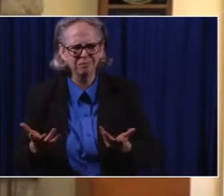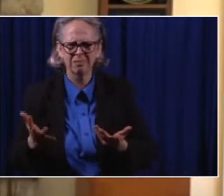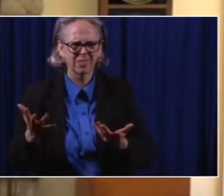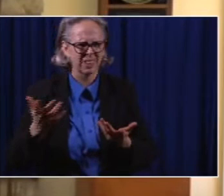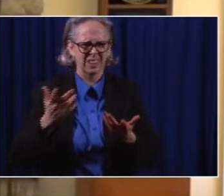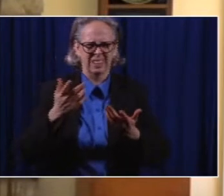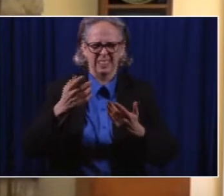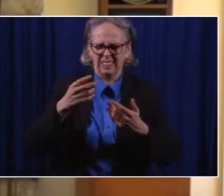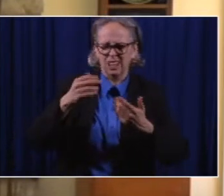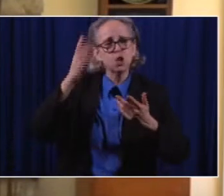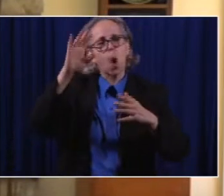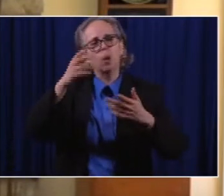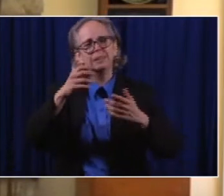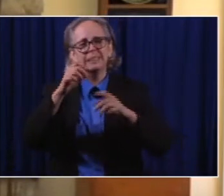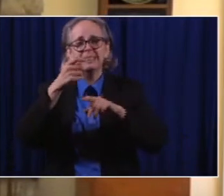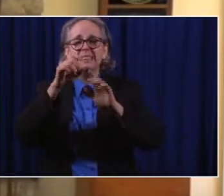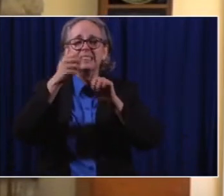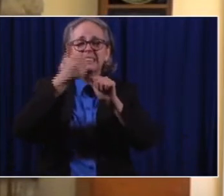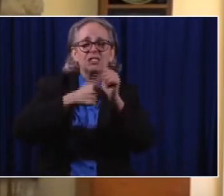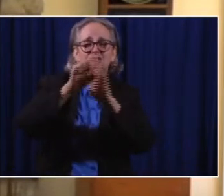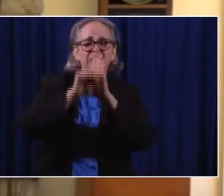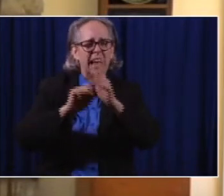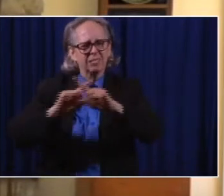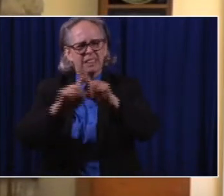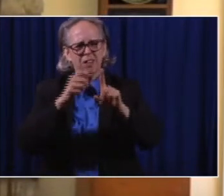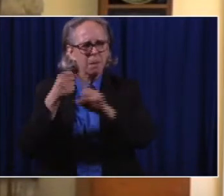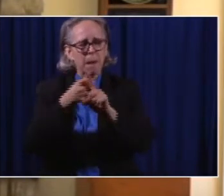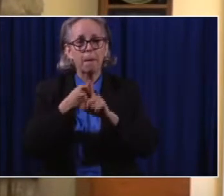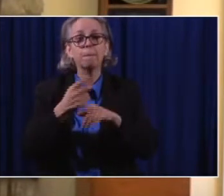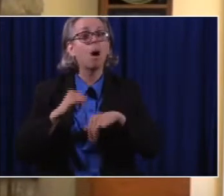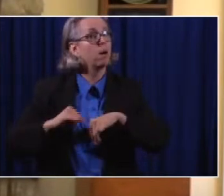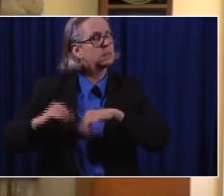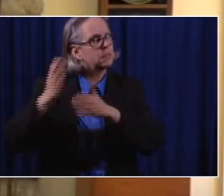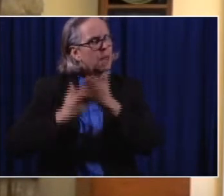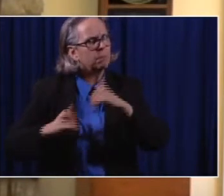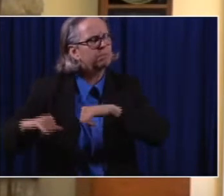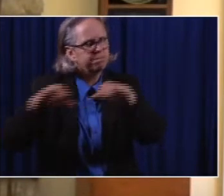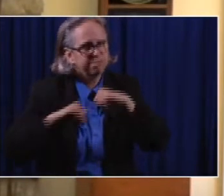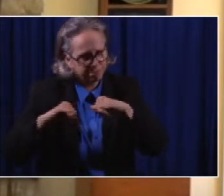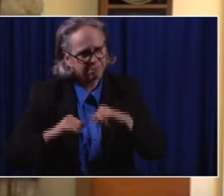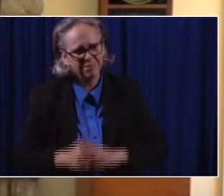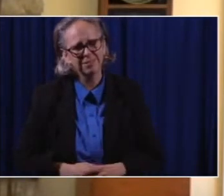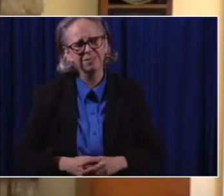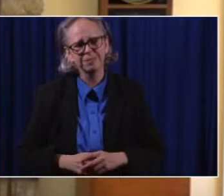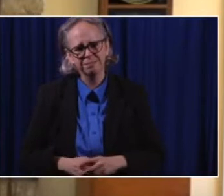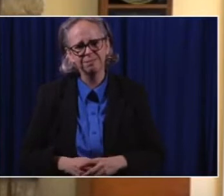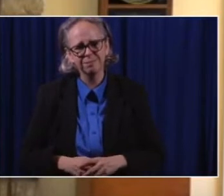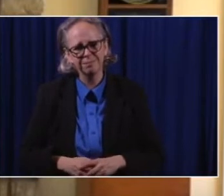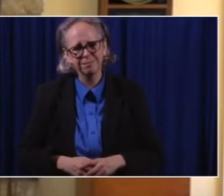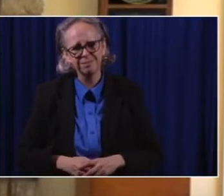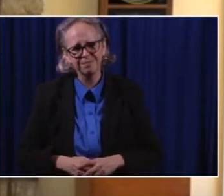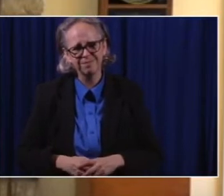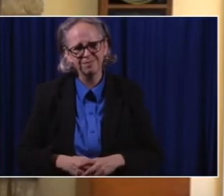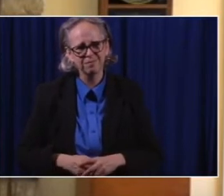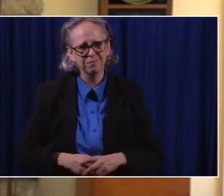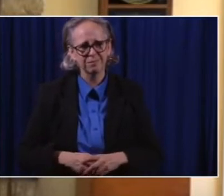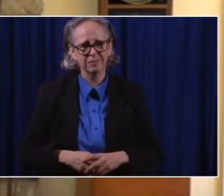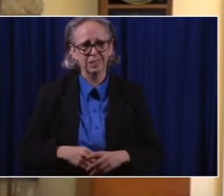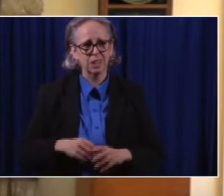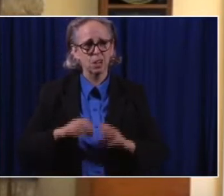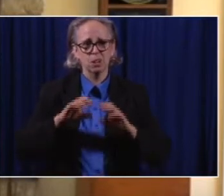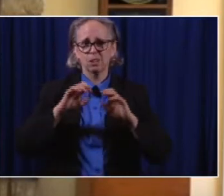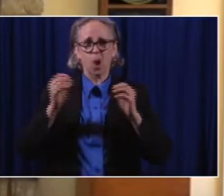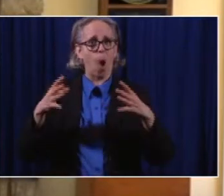every Midwest state is facing a problem. No one's got a break now. And so we continue to compare